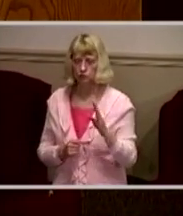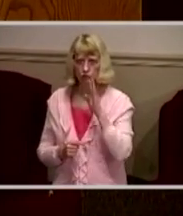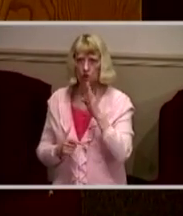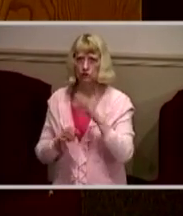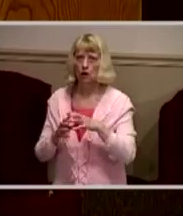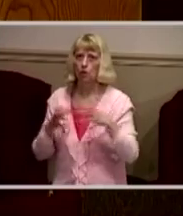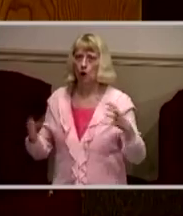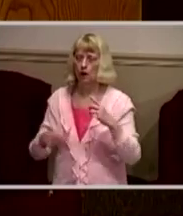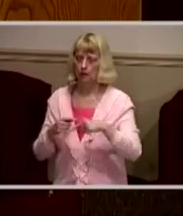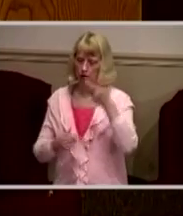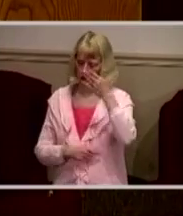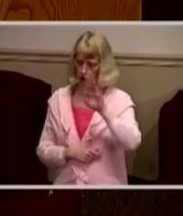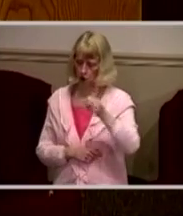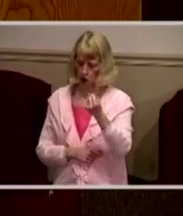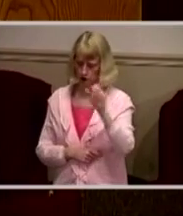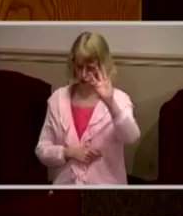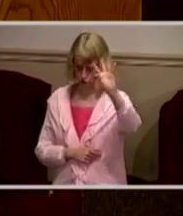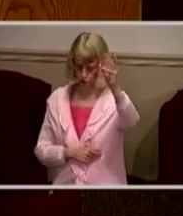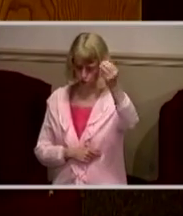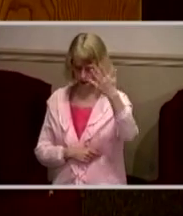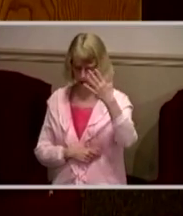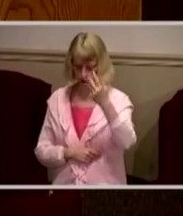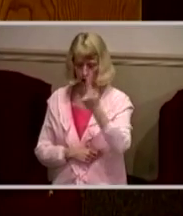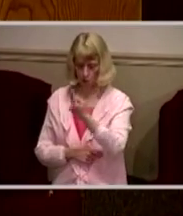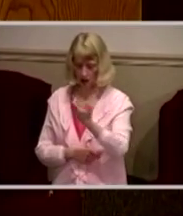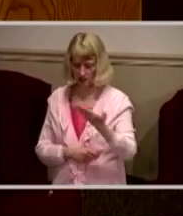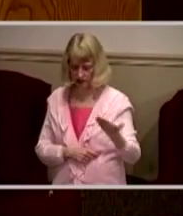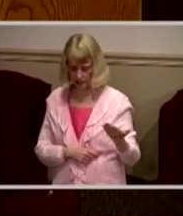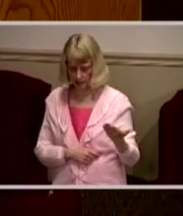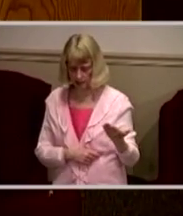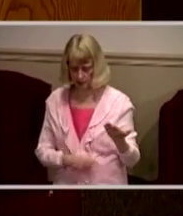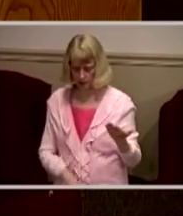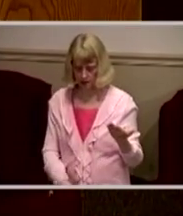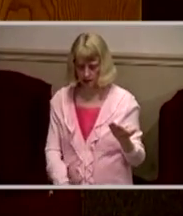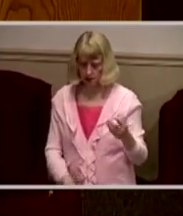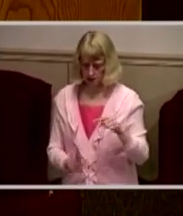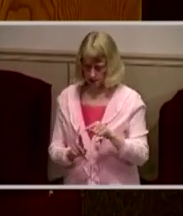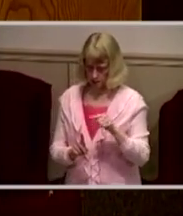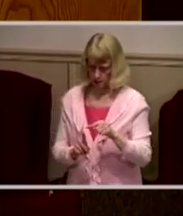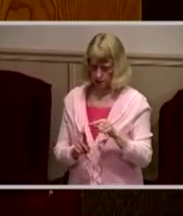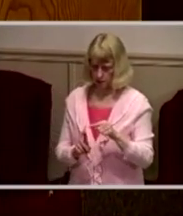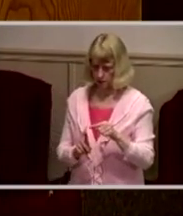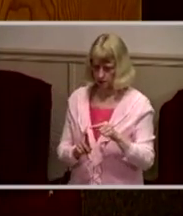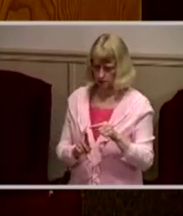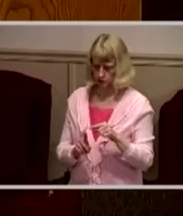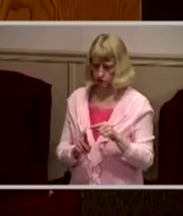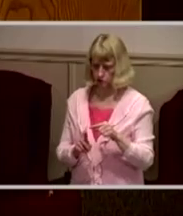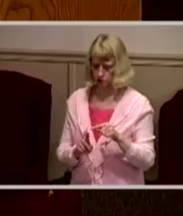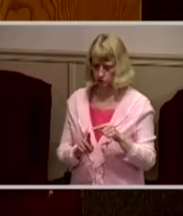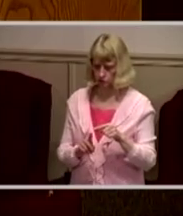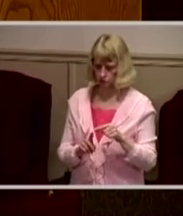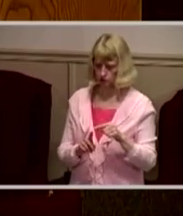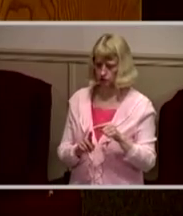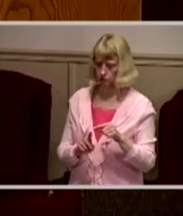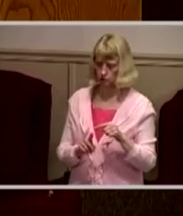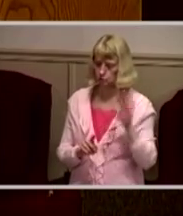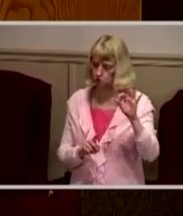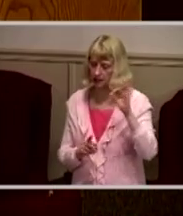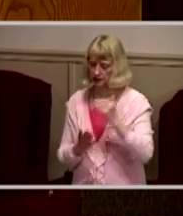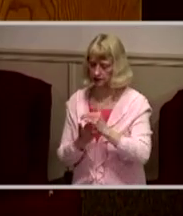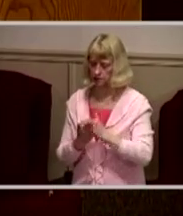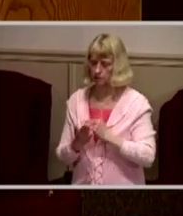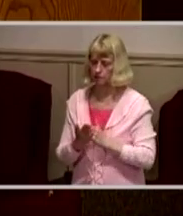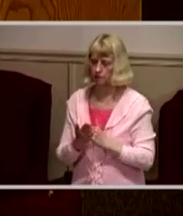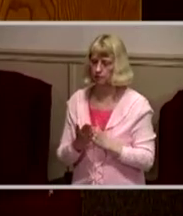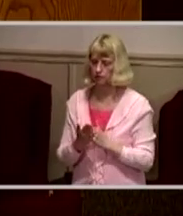about God's grace. And one of the things that he said in one of his particular sermons